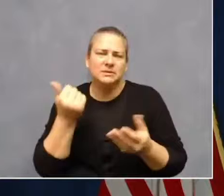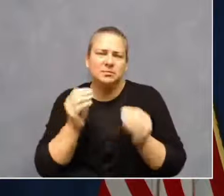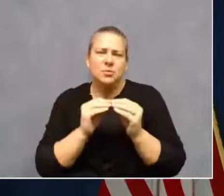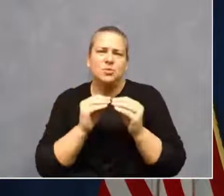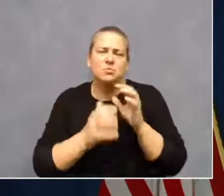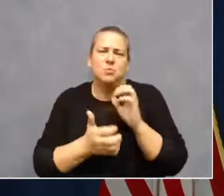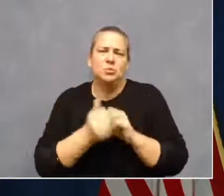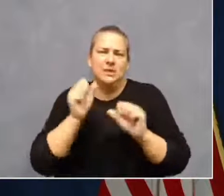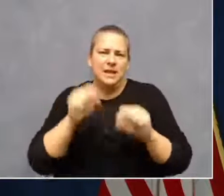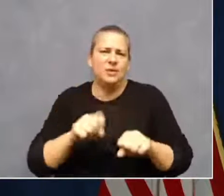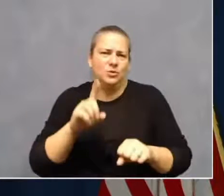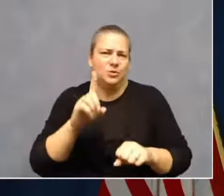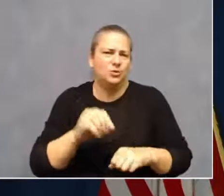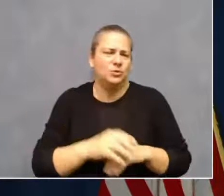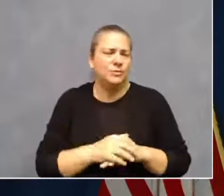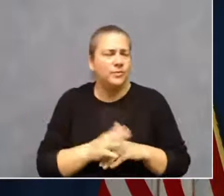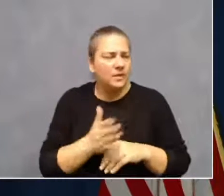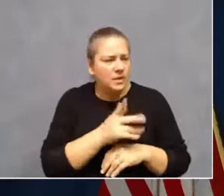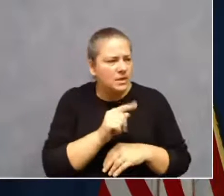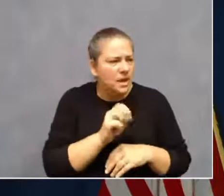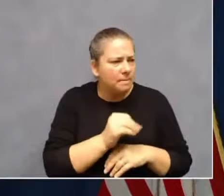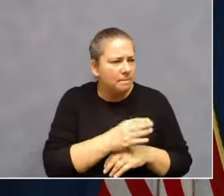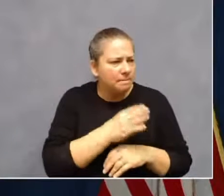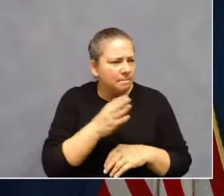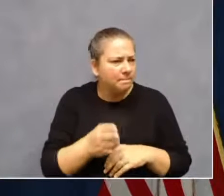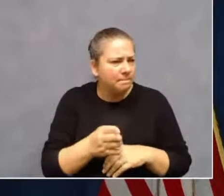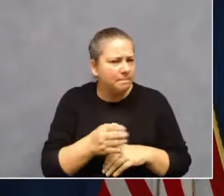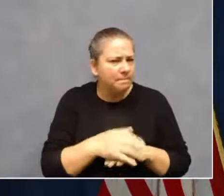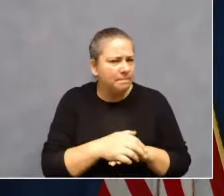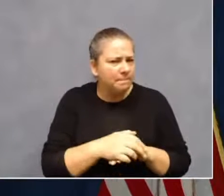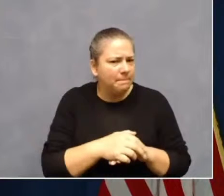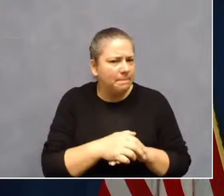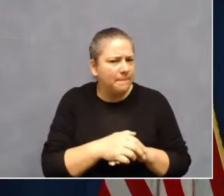How you doing, Tom? Good.